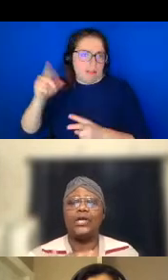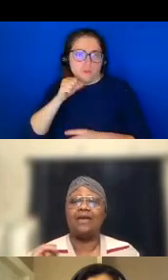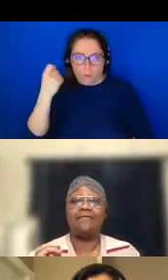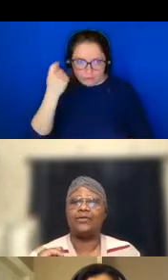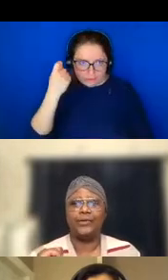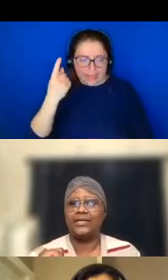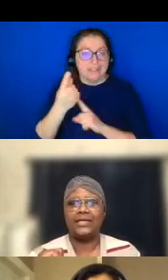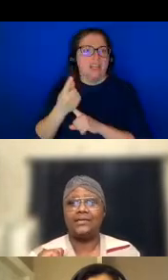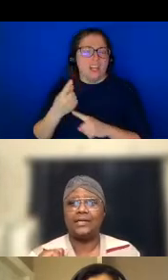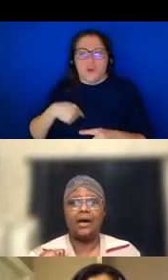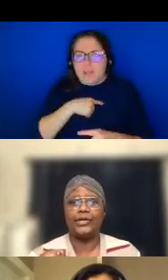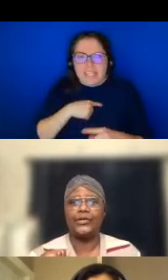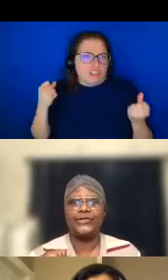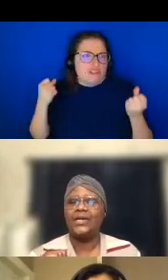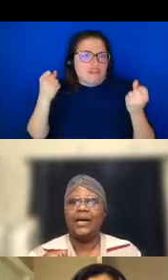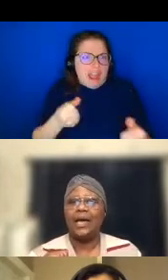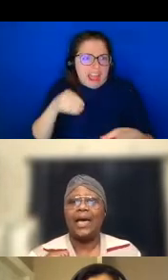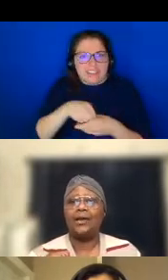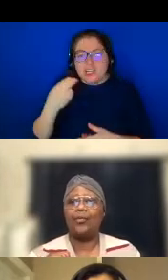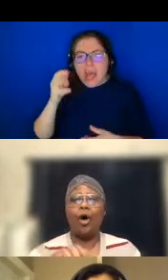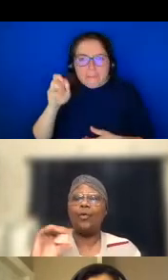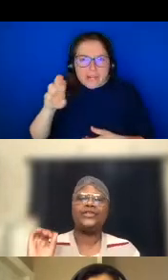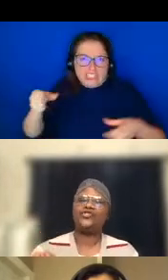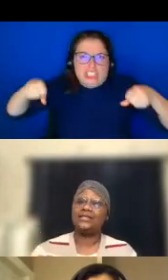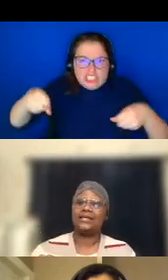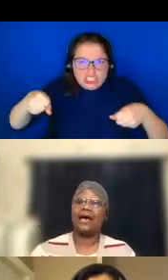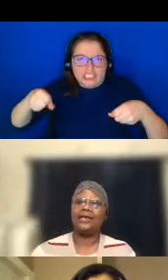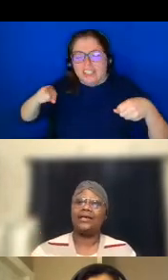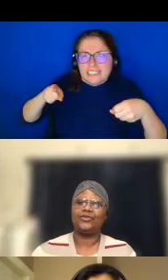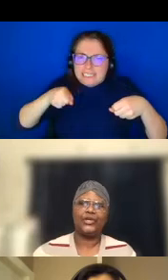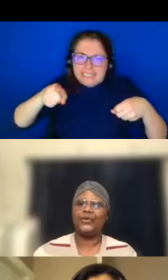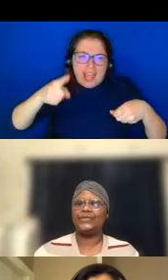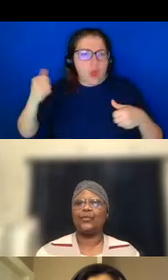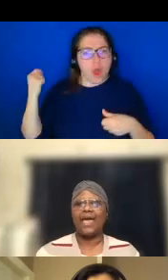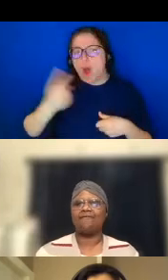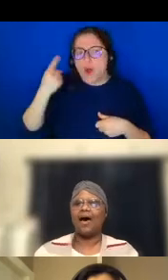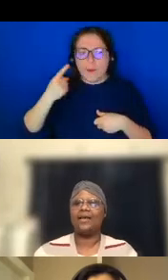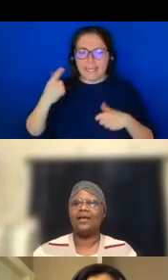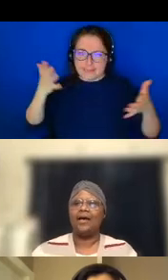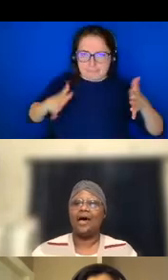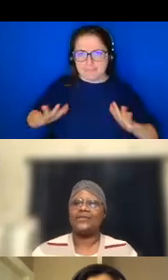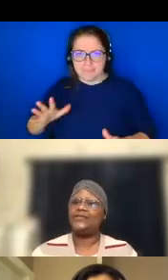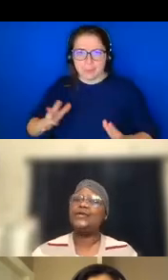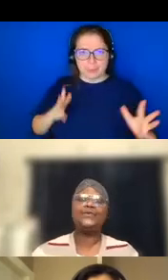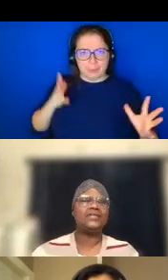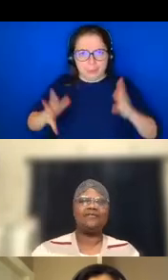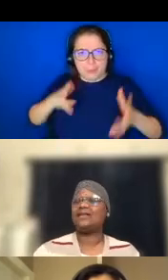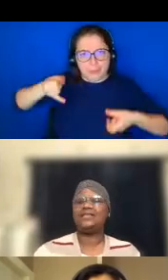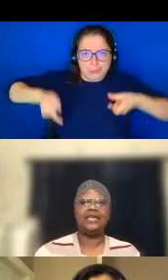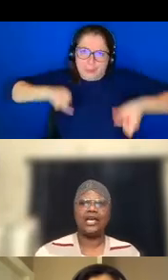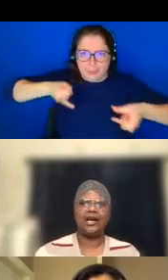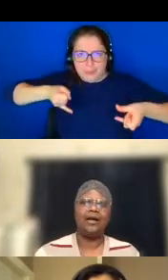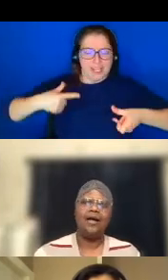we drive out to our scenes in Hummers and we're always dressed in high heel shoes and we have on suits and